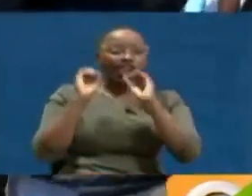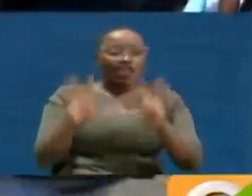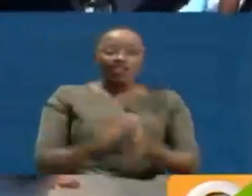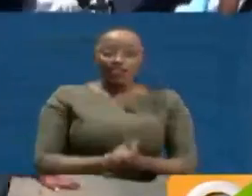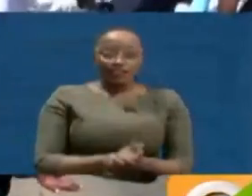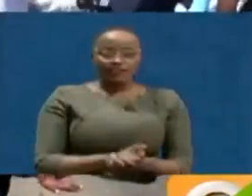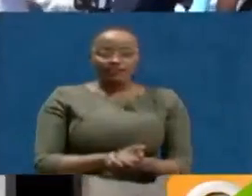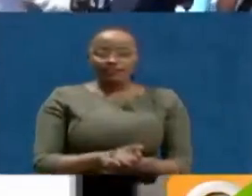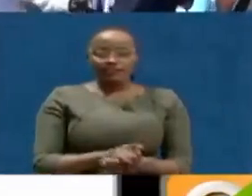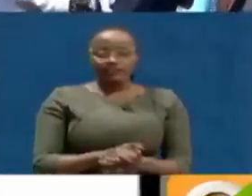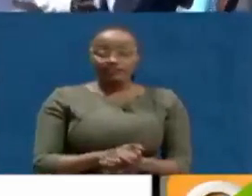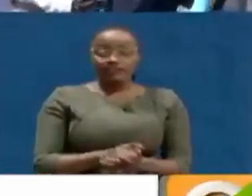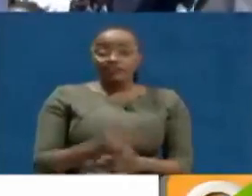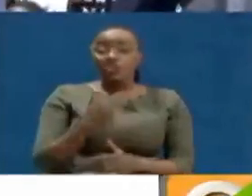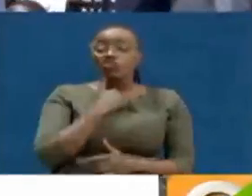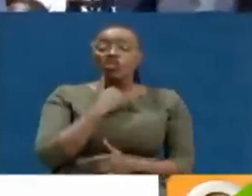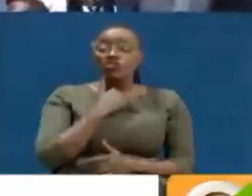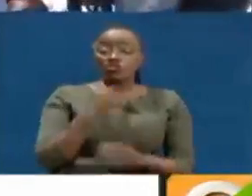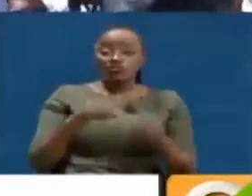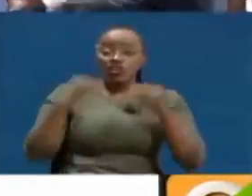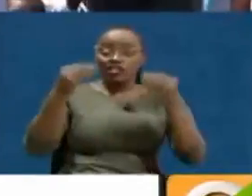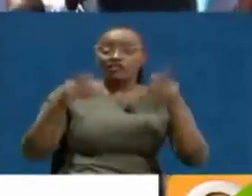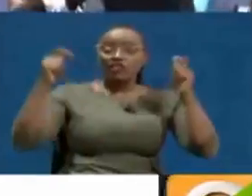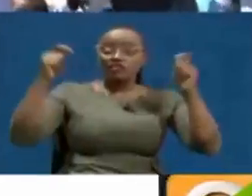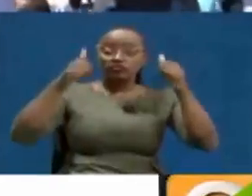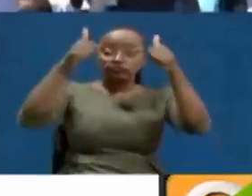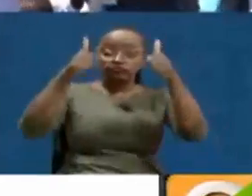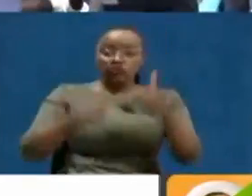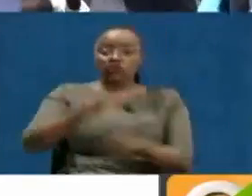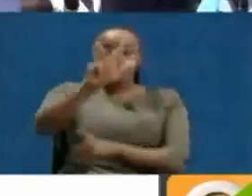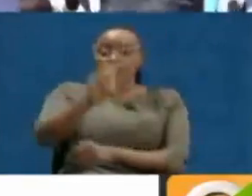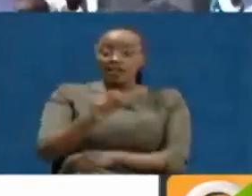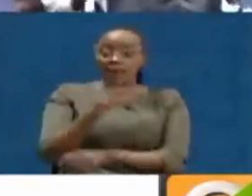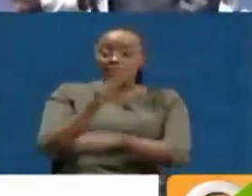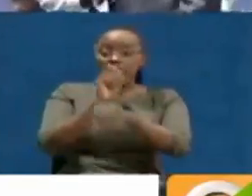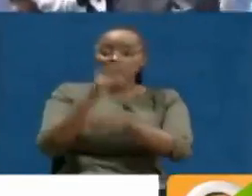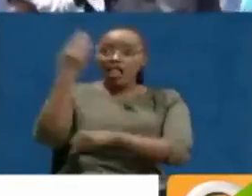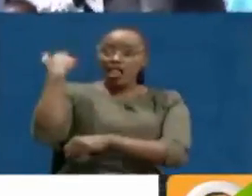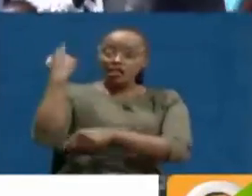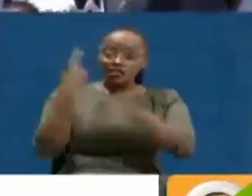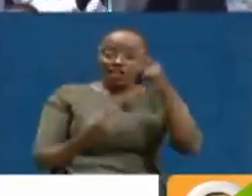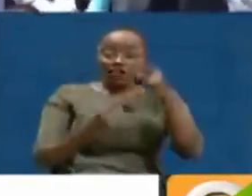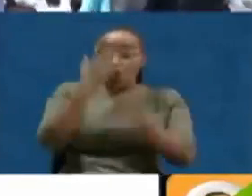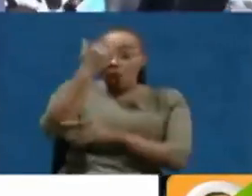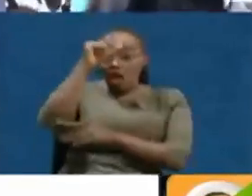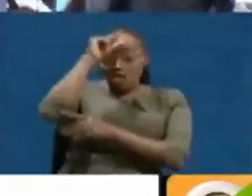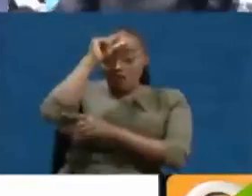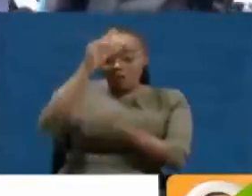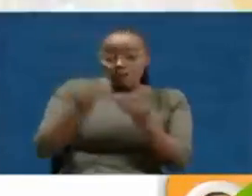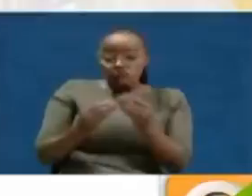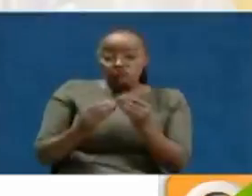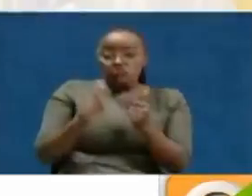unfortunate. The union issued a strike notice on the 30th of December last year over failure by the government to address